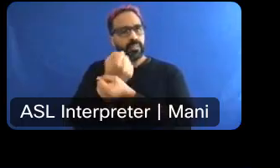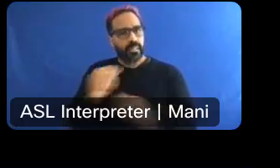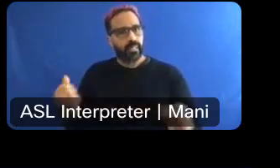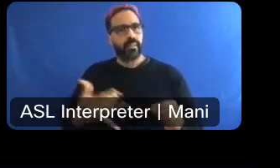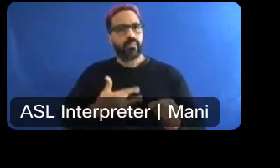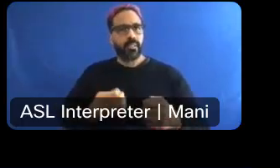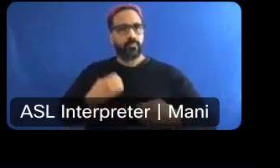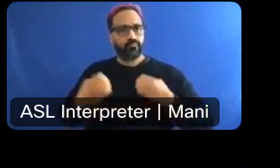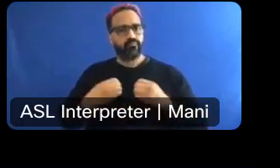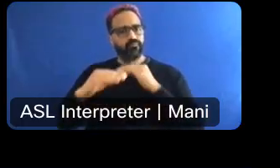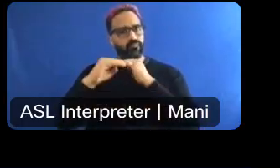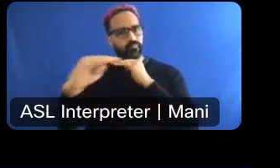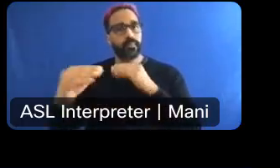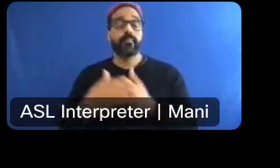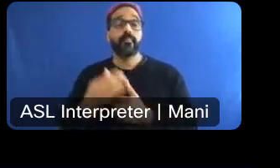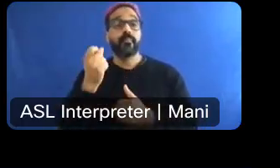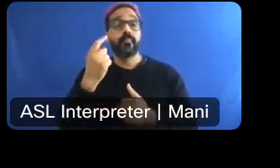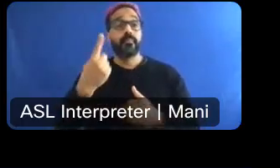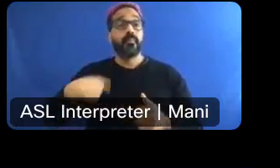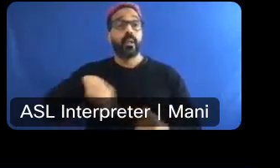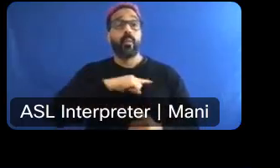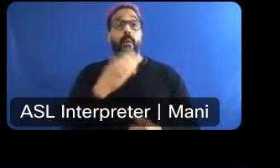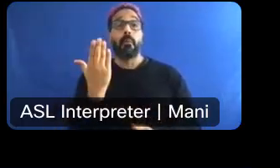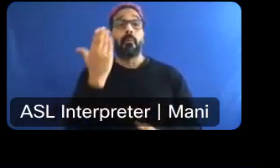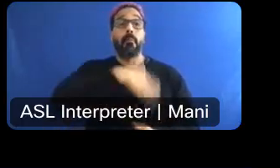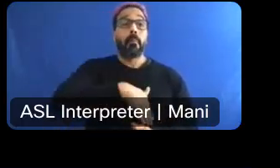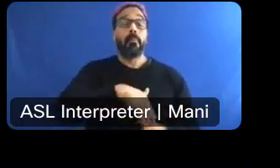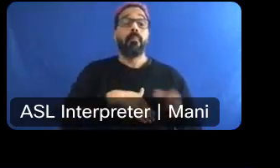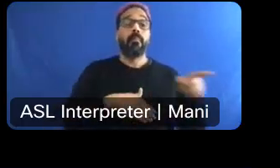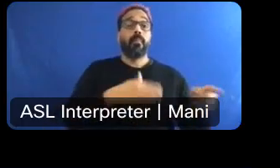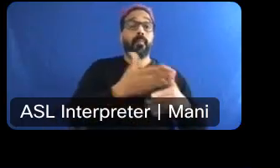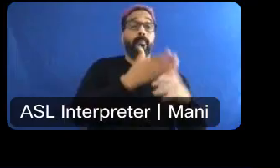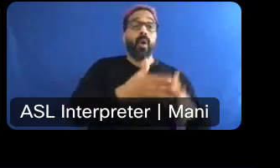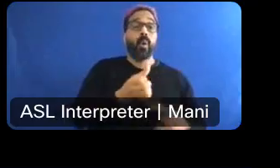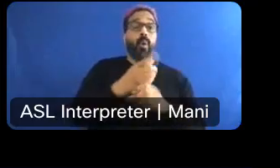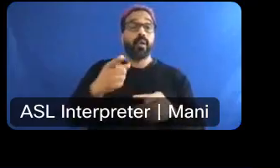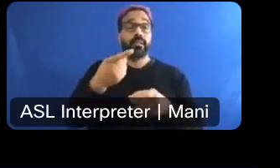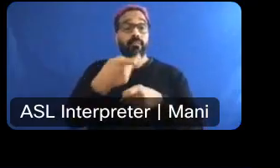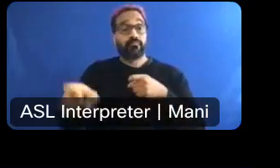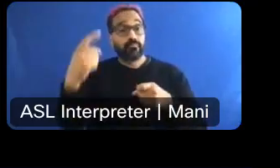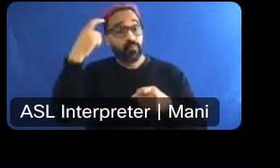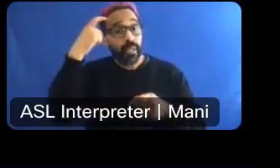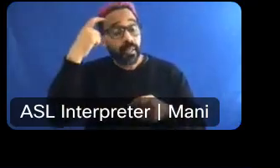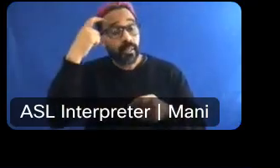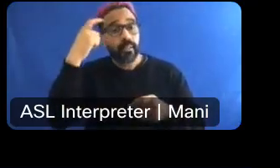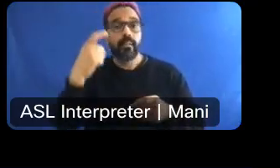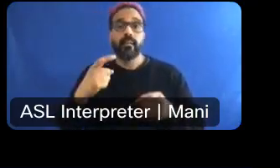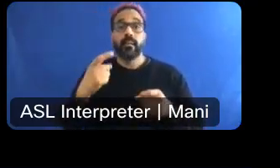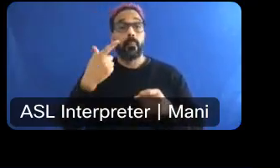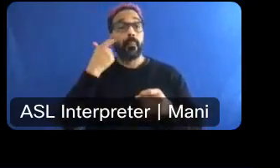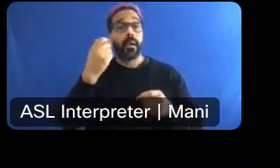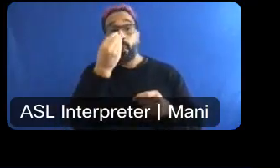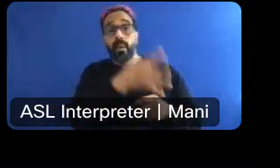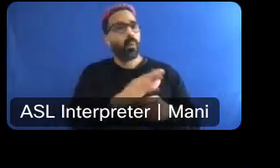that causes us to overlook the impacts of partner-inflicted brain injury. It is the lack of language and nuance we have